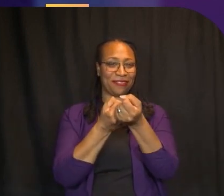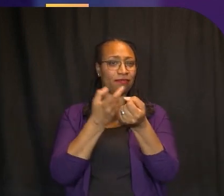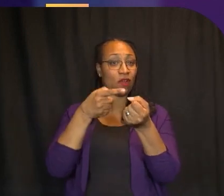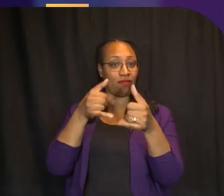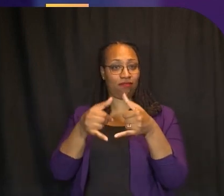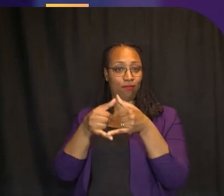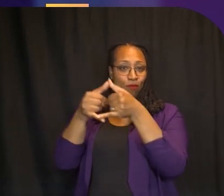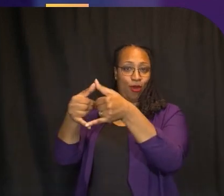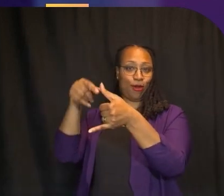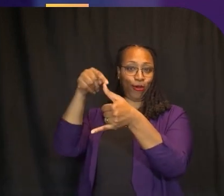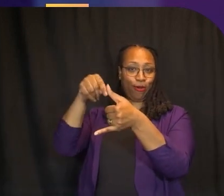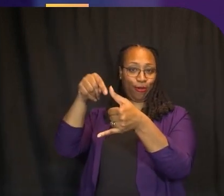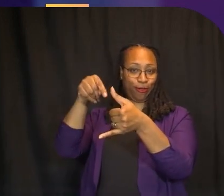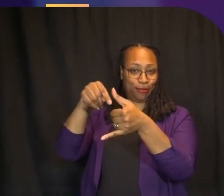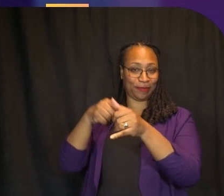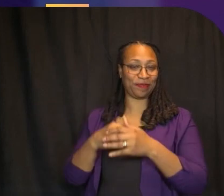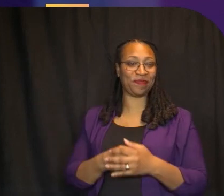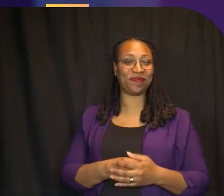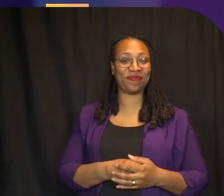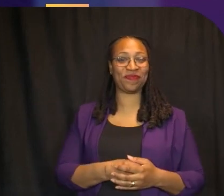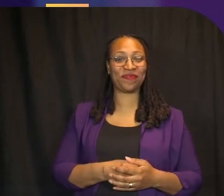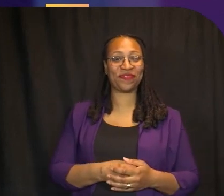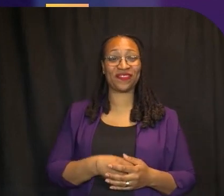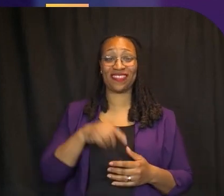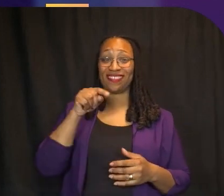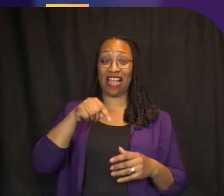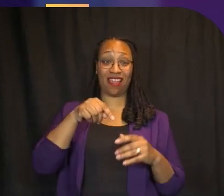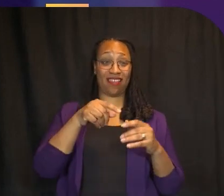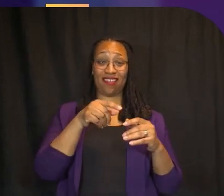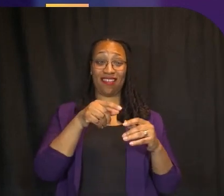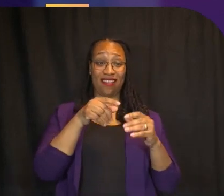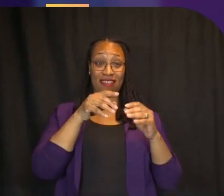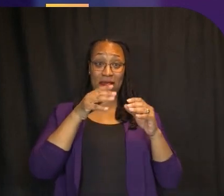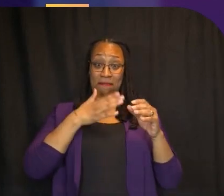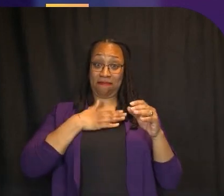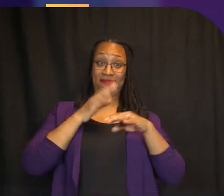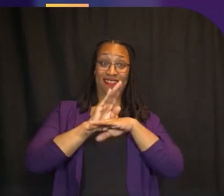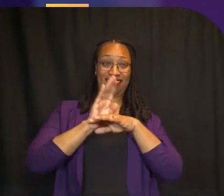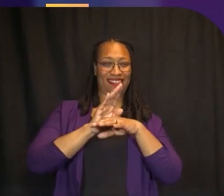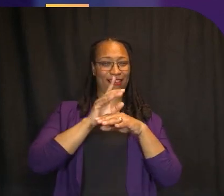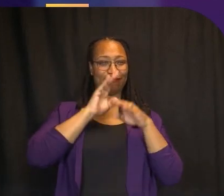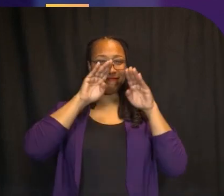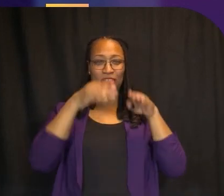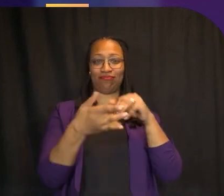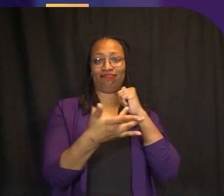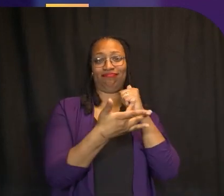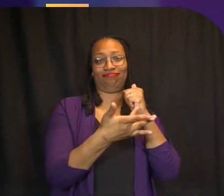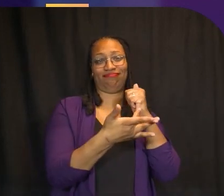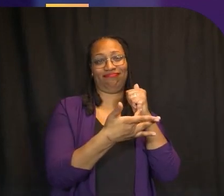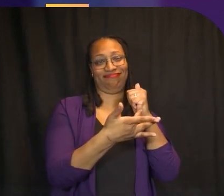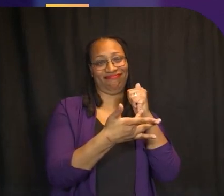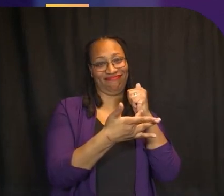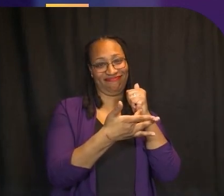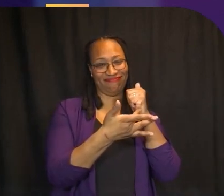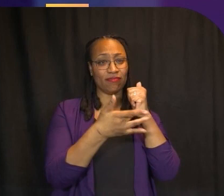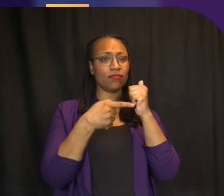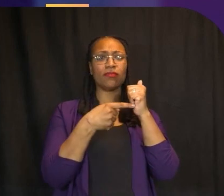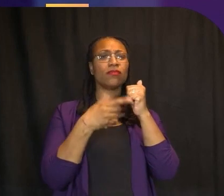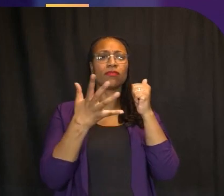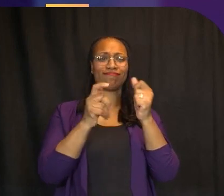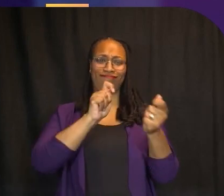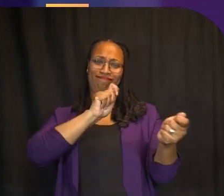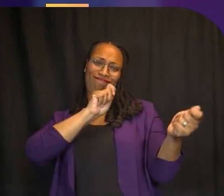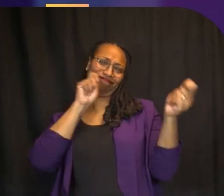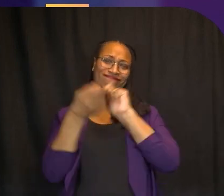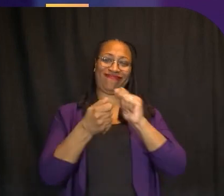is inextricably linked to inclusion. For us, our commitment to diversity, equity, and inclusion is at the heart of